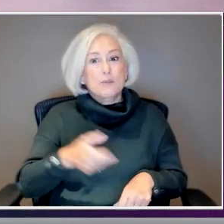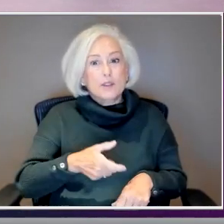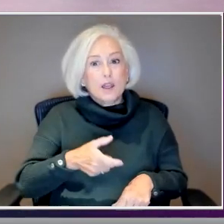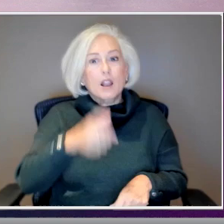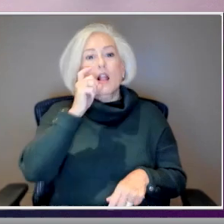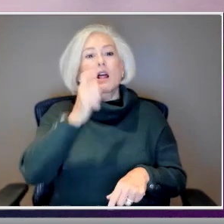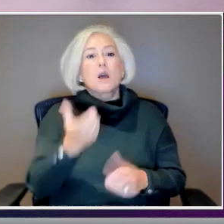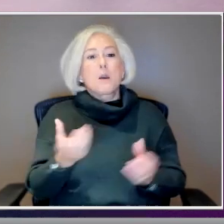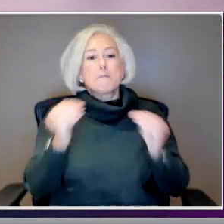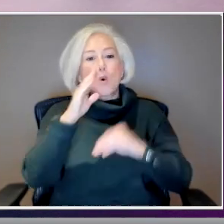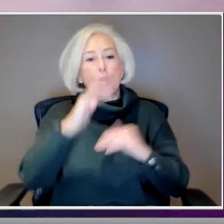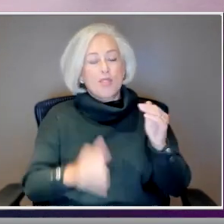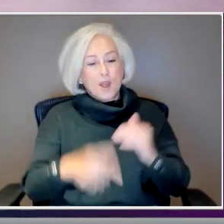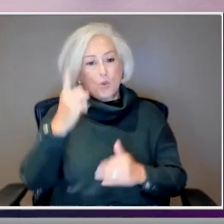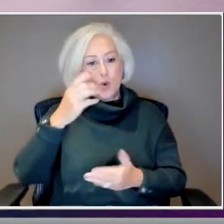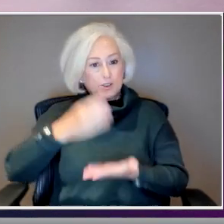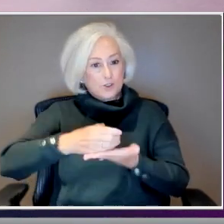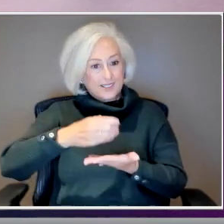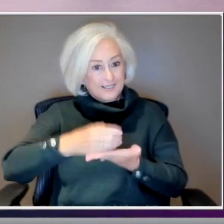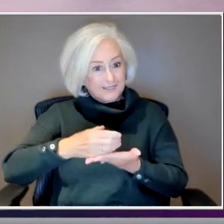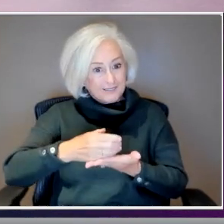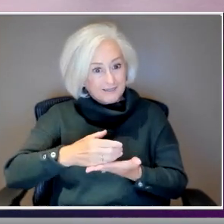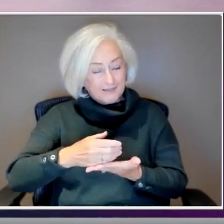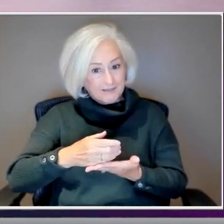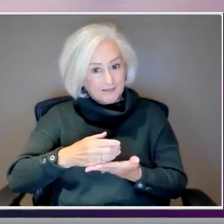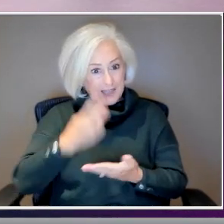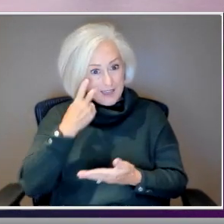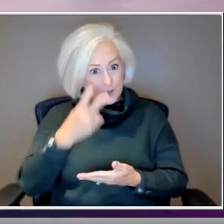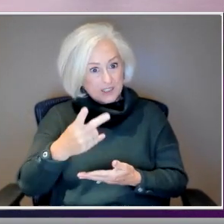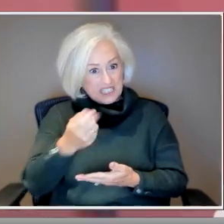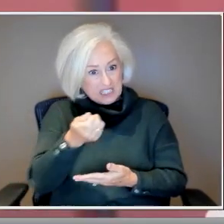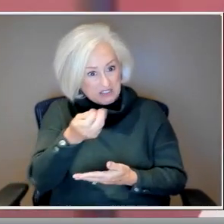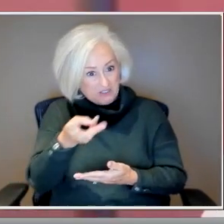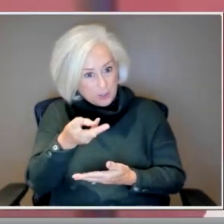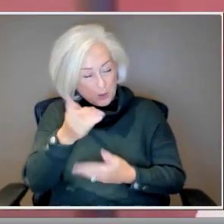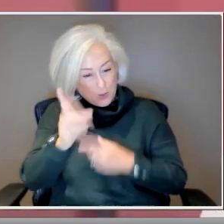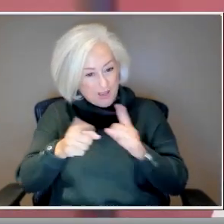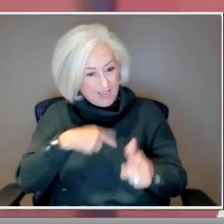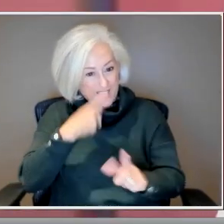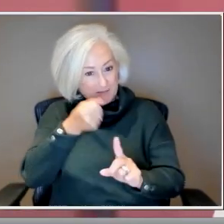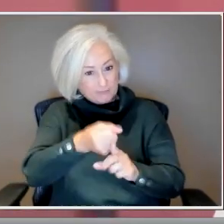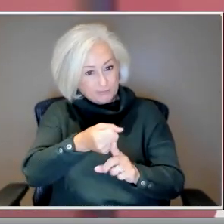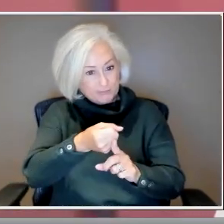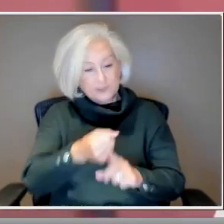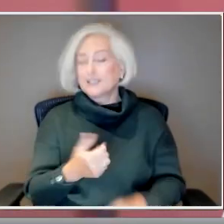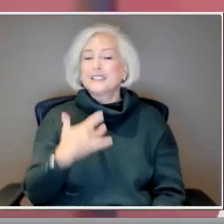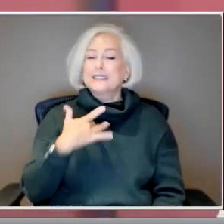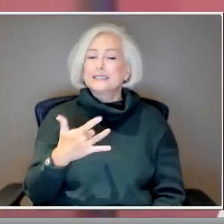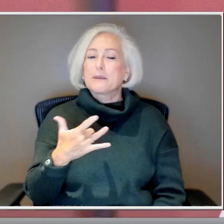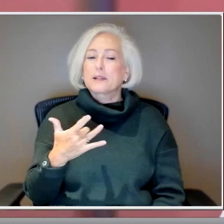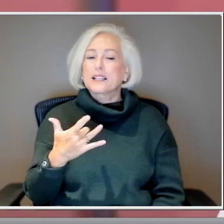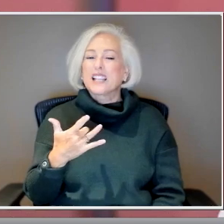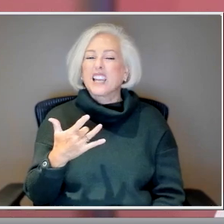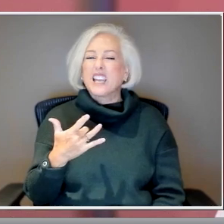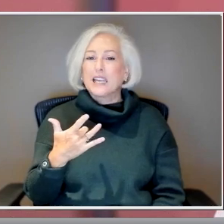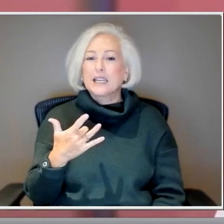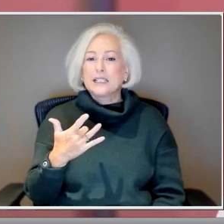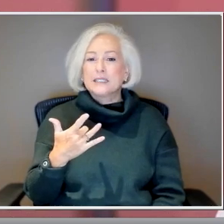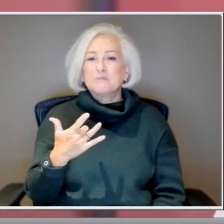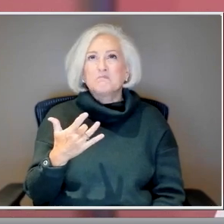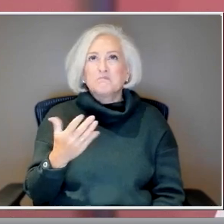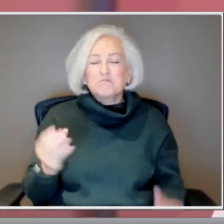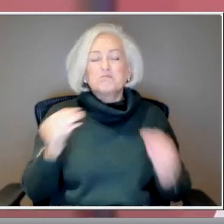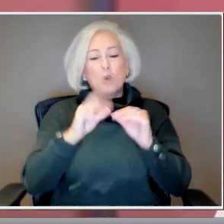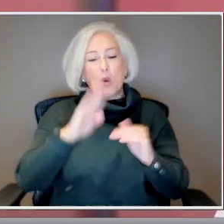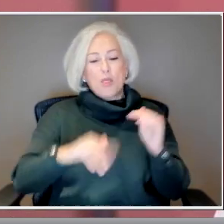seen that, where someone has just a couple of drinks and they get it? Yes, usually it's more than a couple drinks. It's really how much they're used to